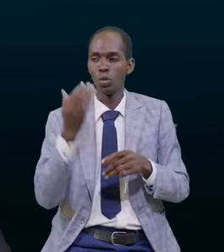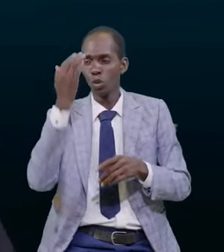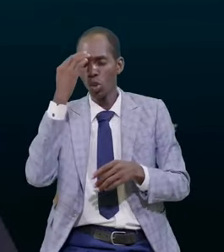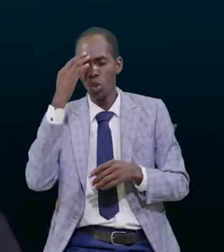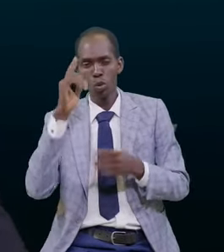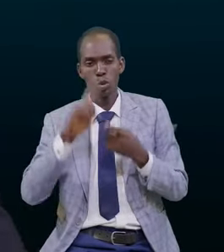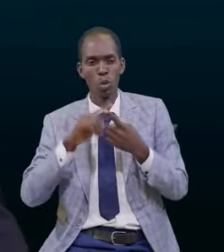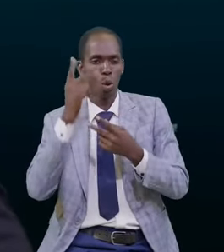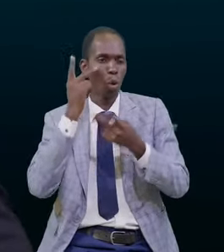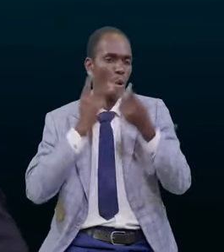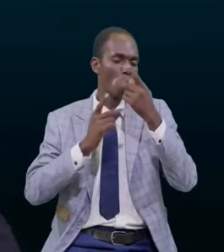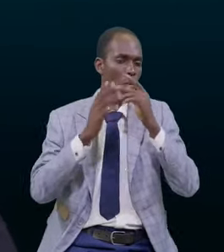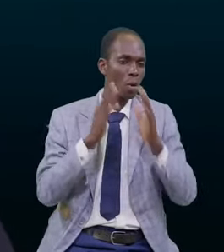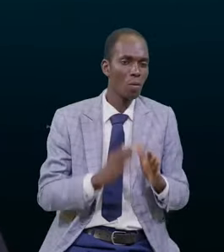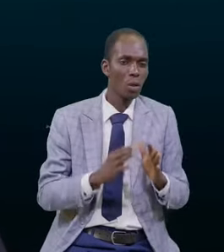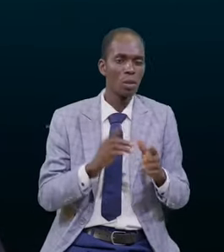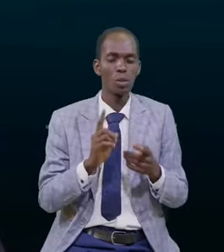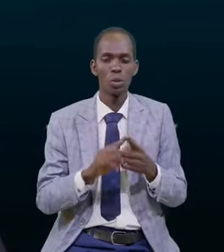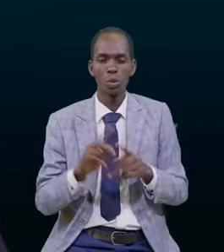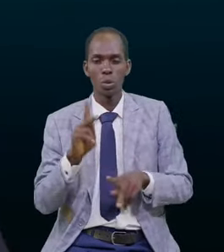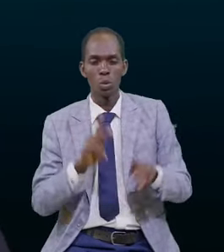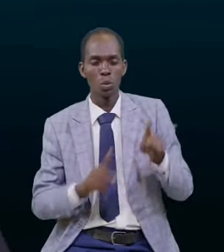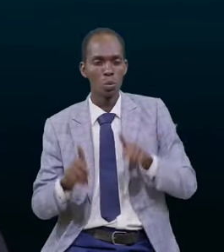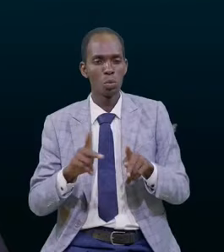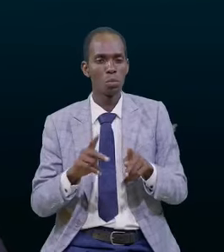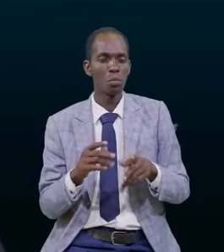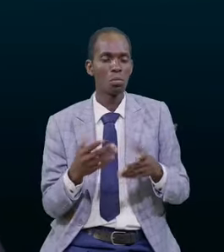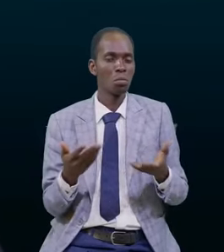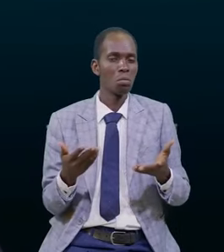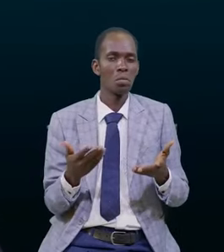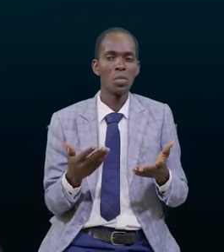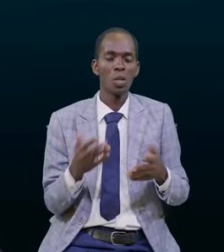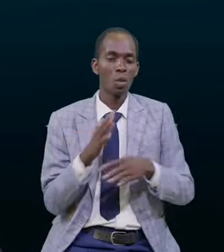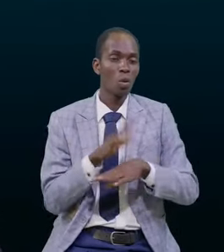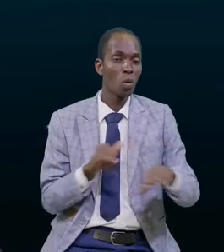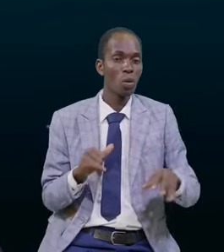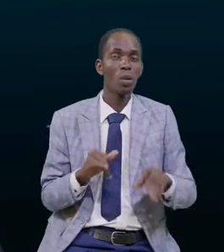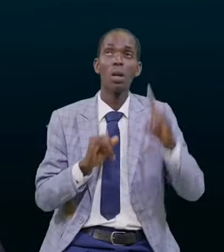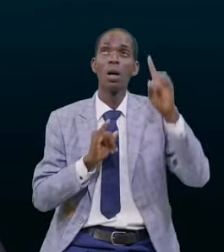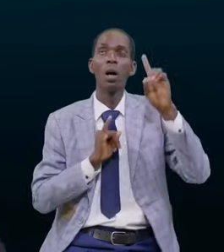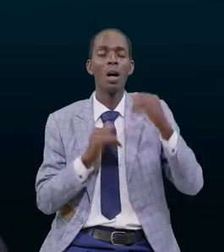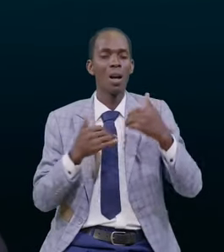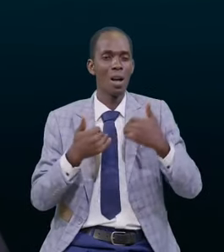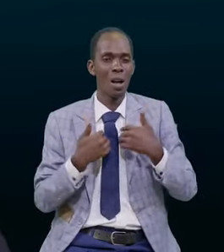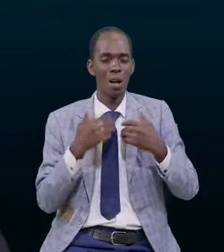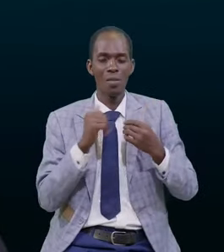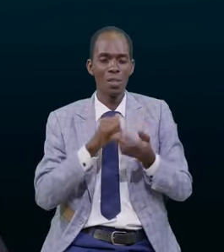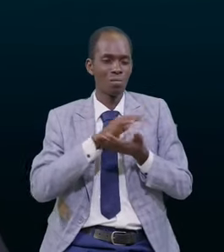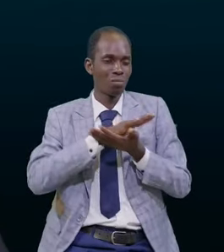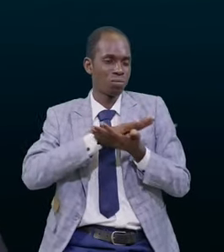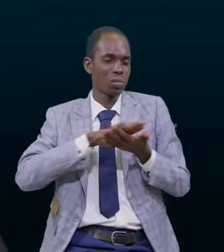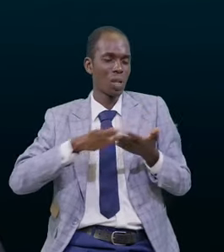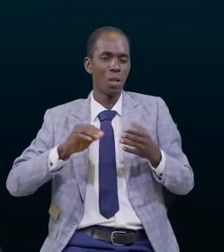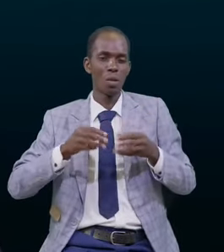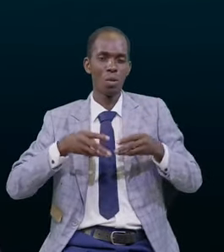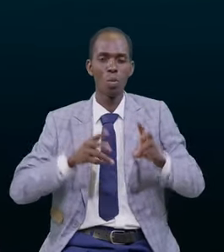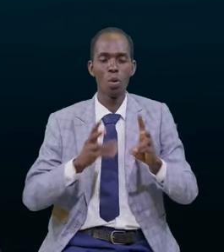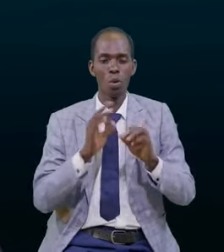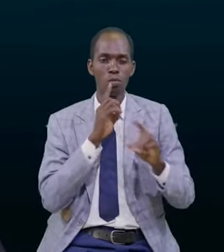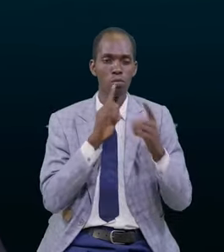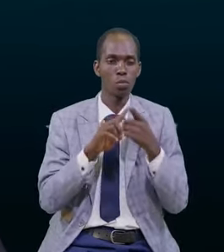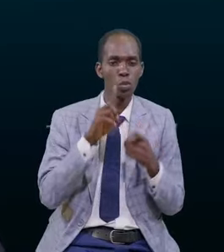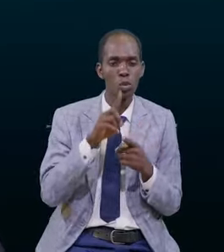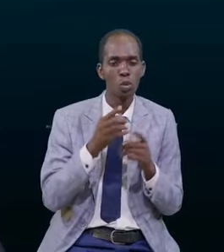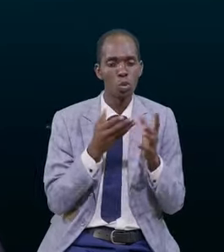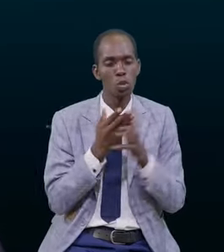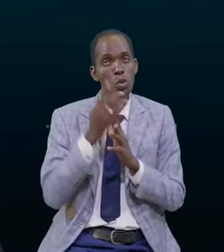you that have appointed prophetesses I have clear ways of communicating with you by Dreams by Visions